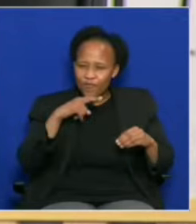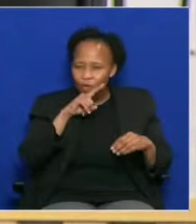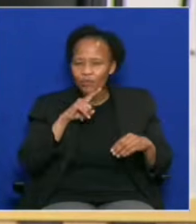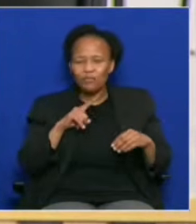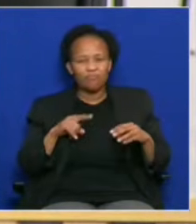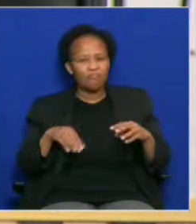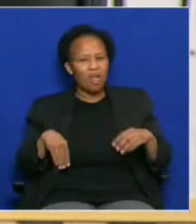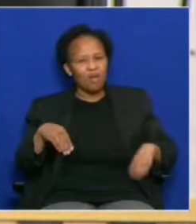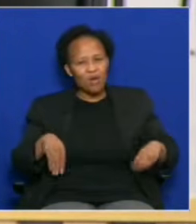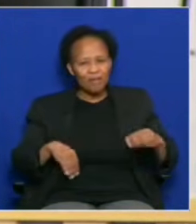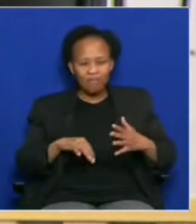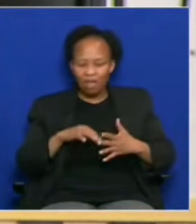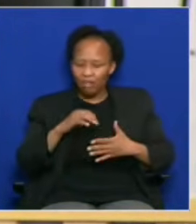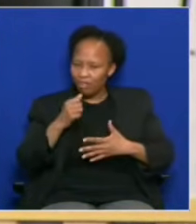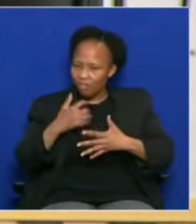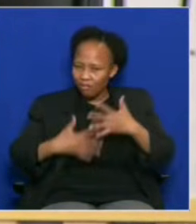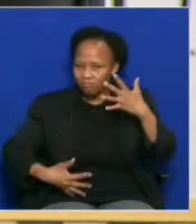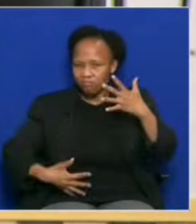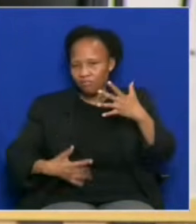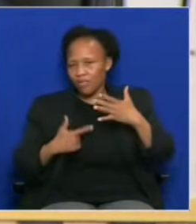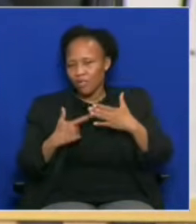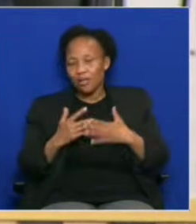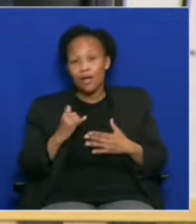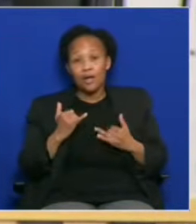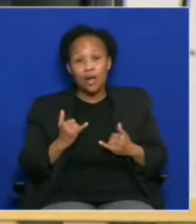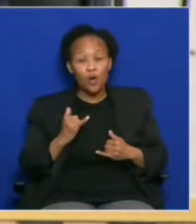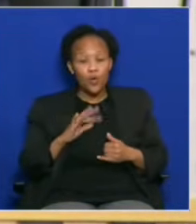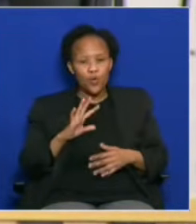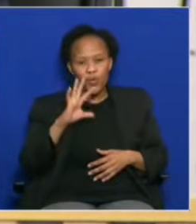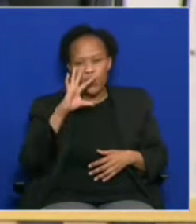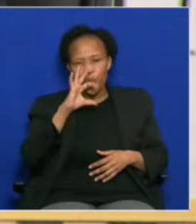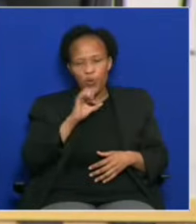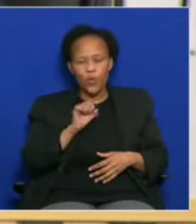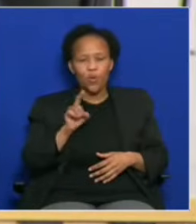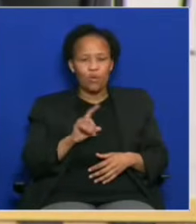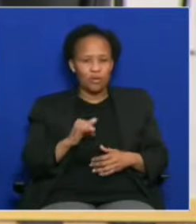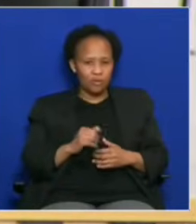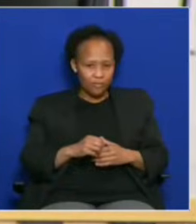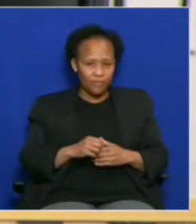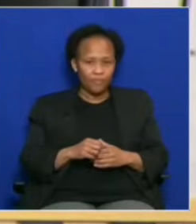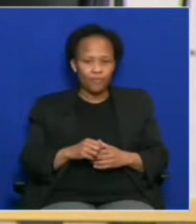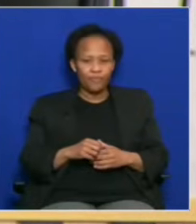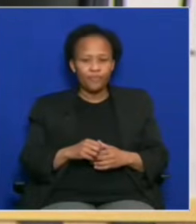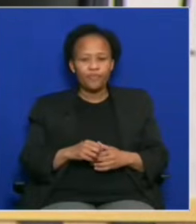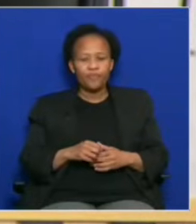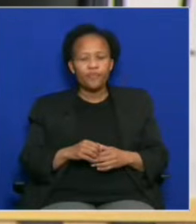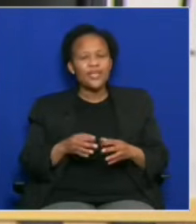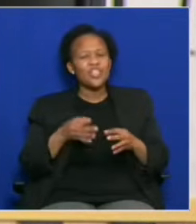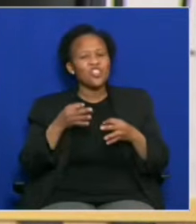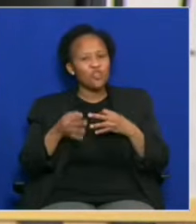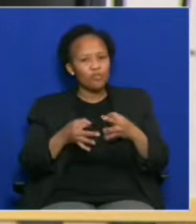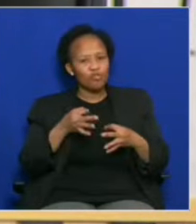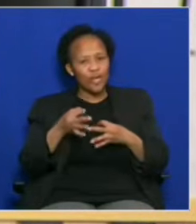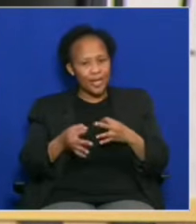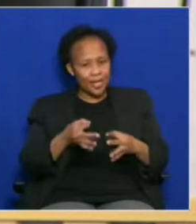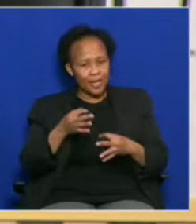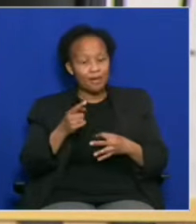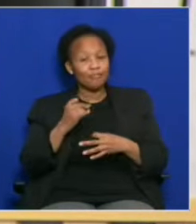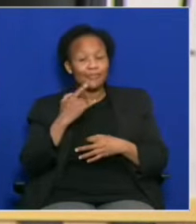would presume that based on that, the description that was given here of the offense is given as fraud, corruption,